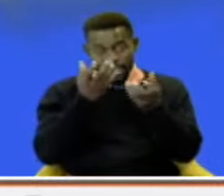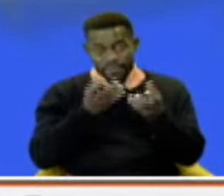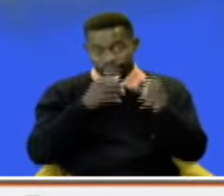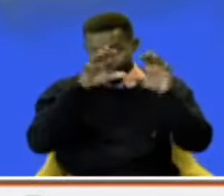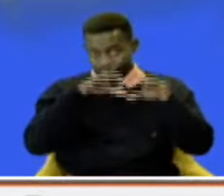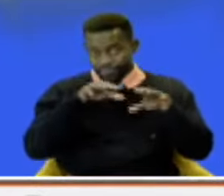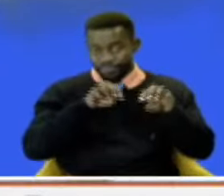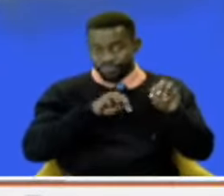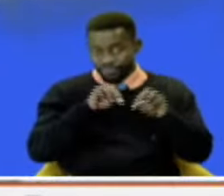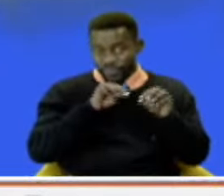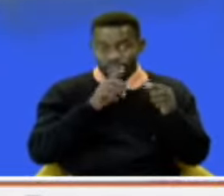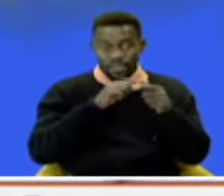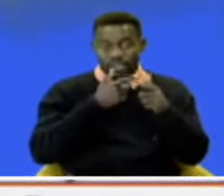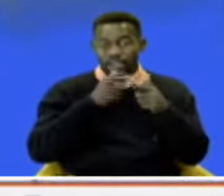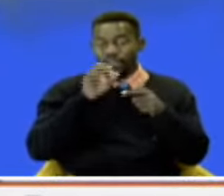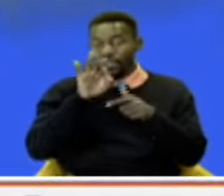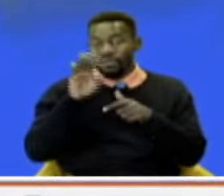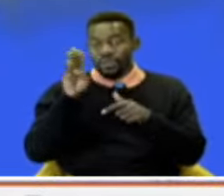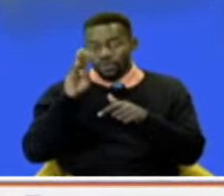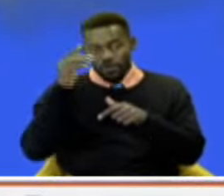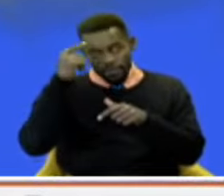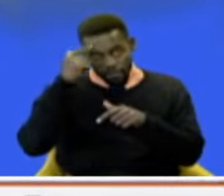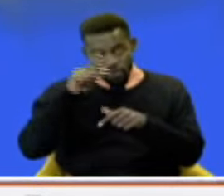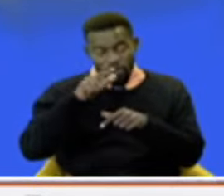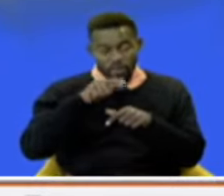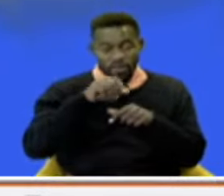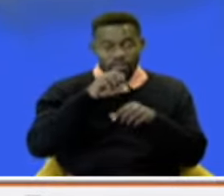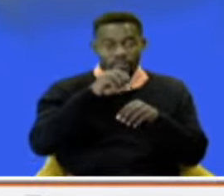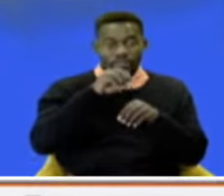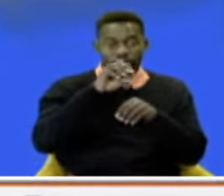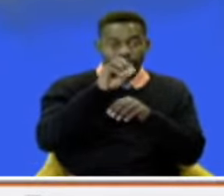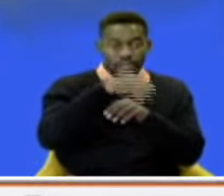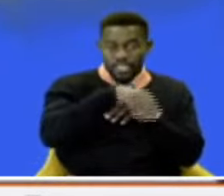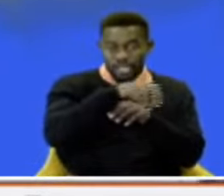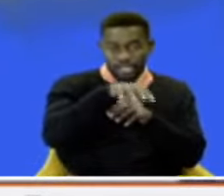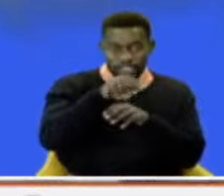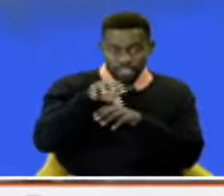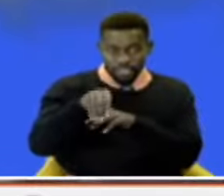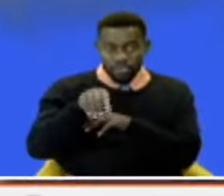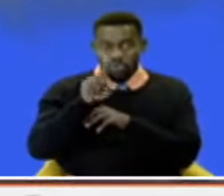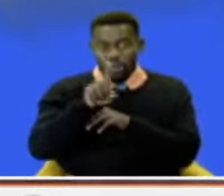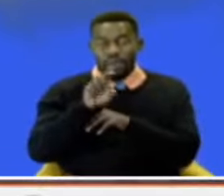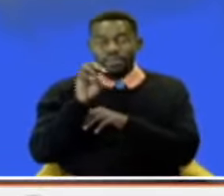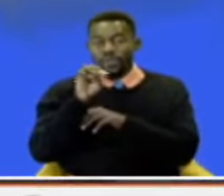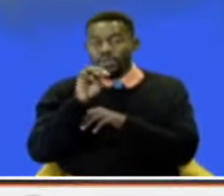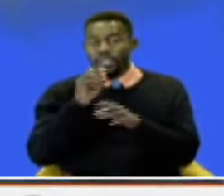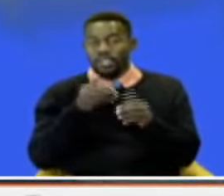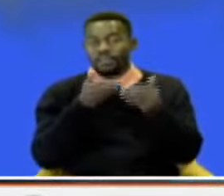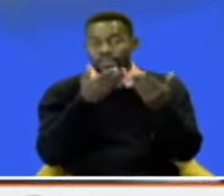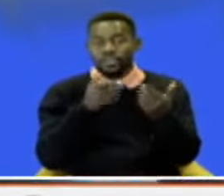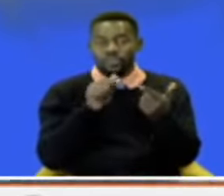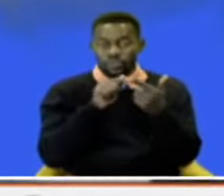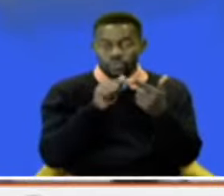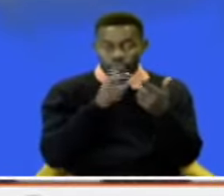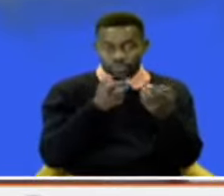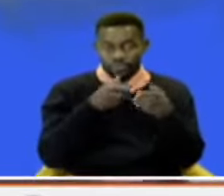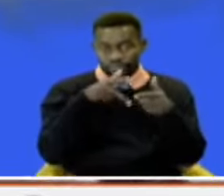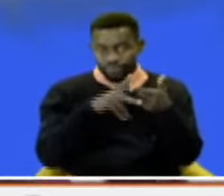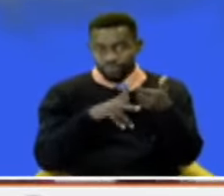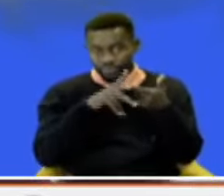another 3 billion for the fertilizer subsidy program. 1 billion has been allocated for emergency rehabilitation of